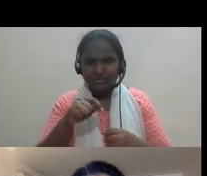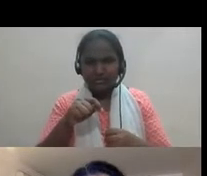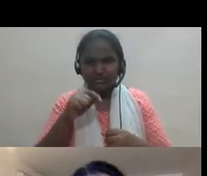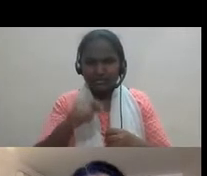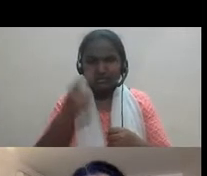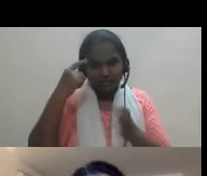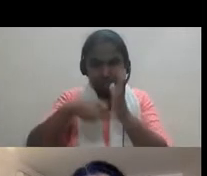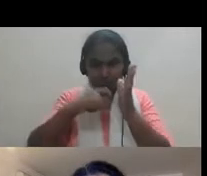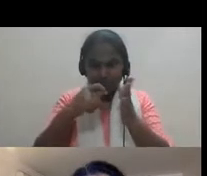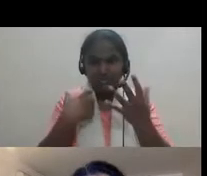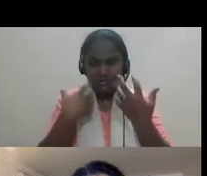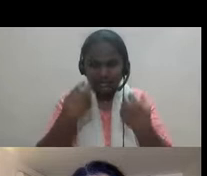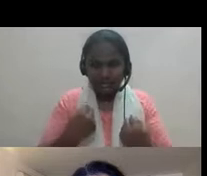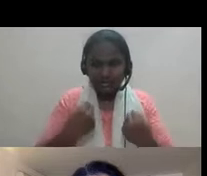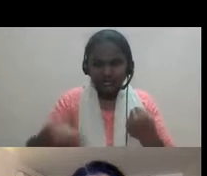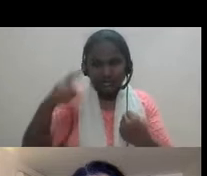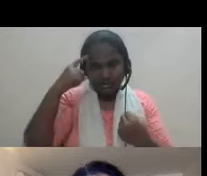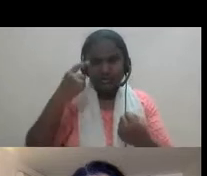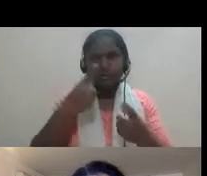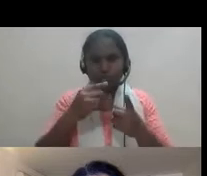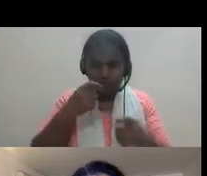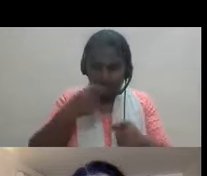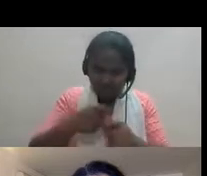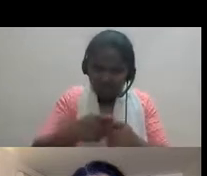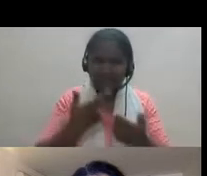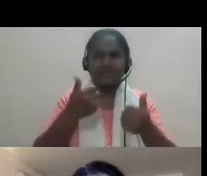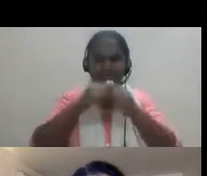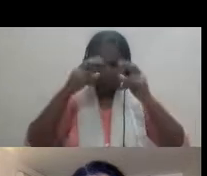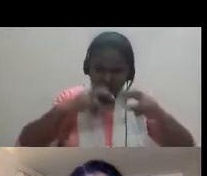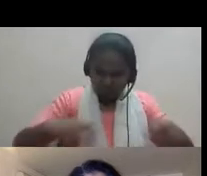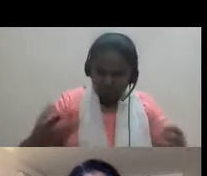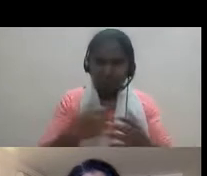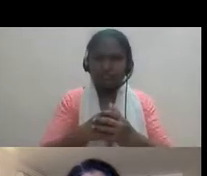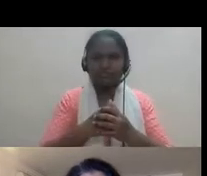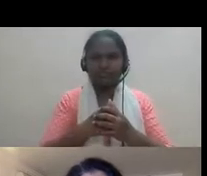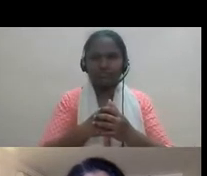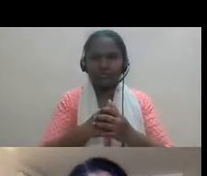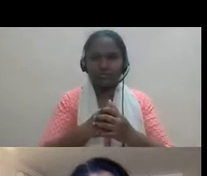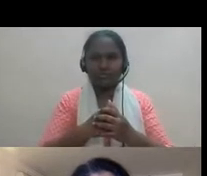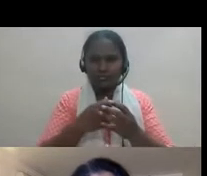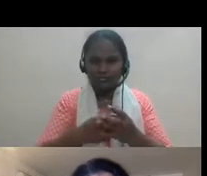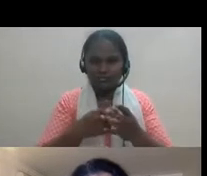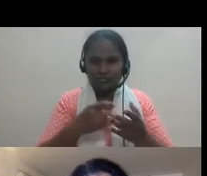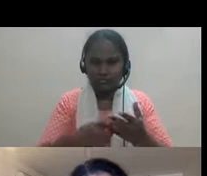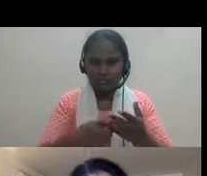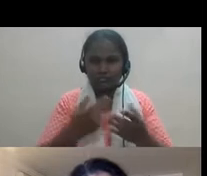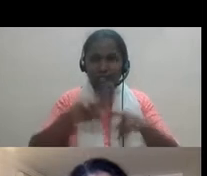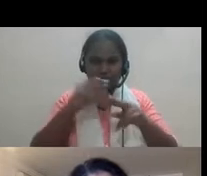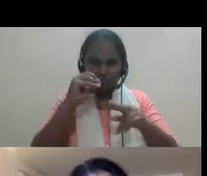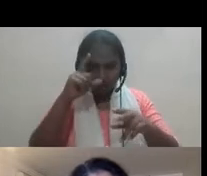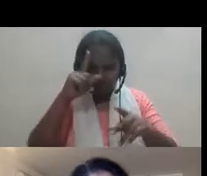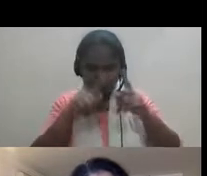So it was a project that we went into analyzing her footage, the footage that